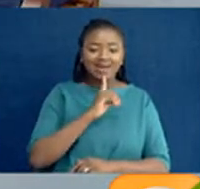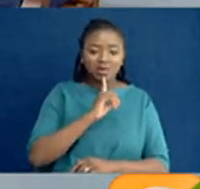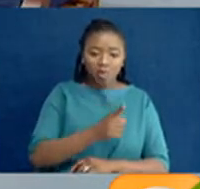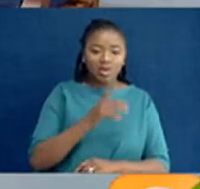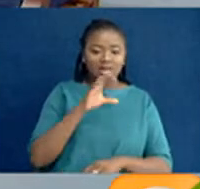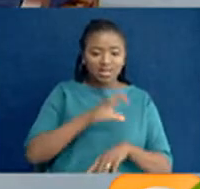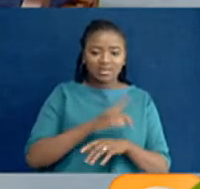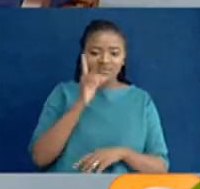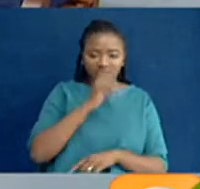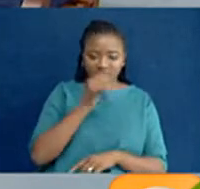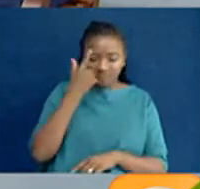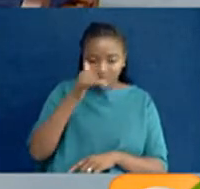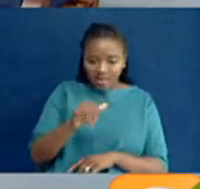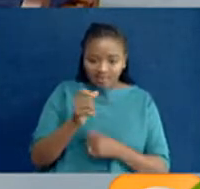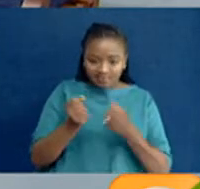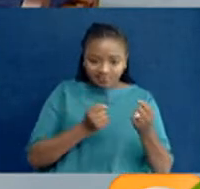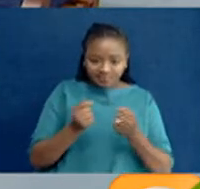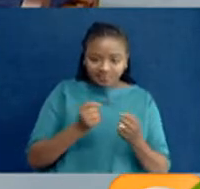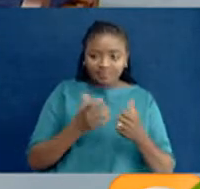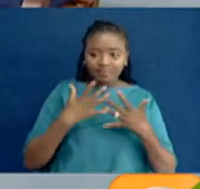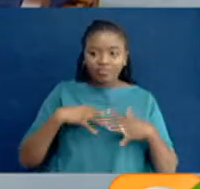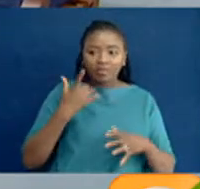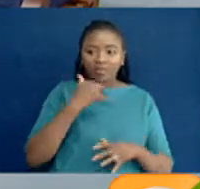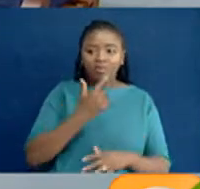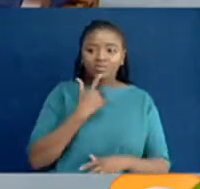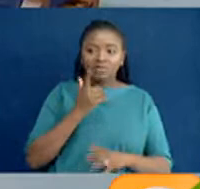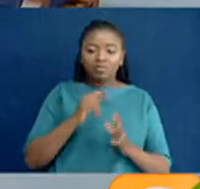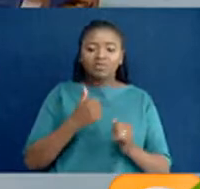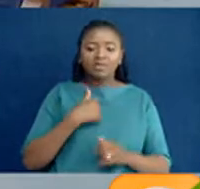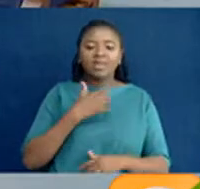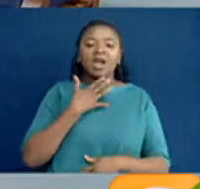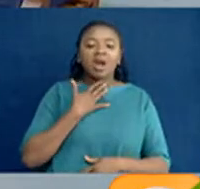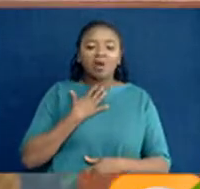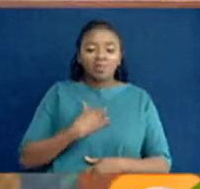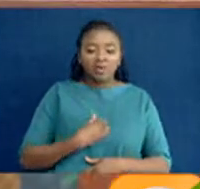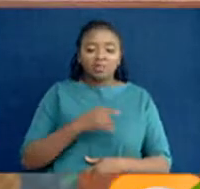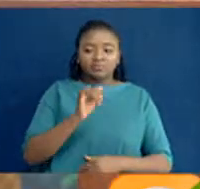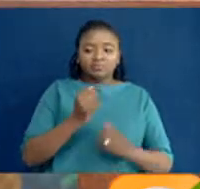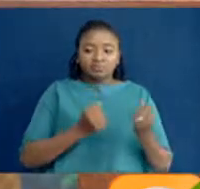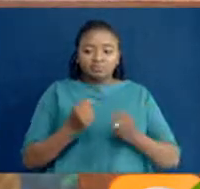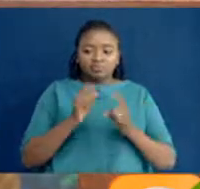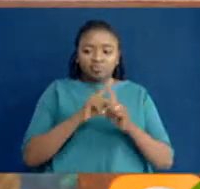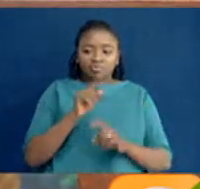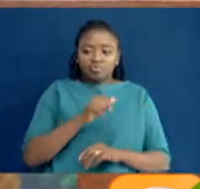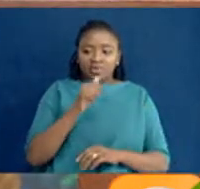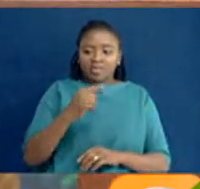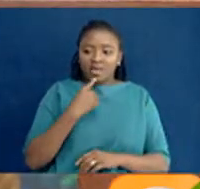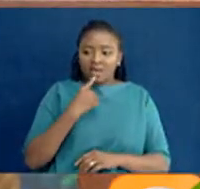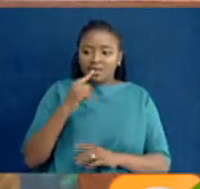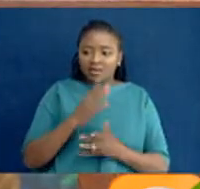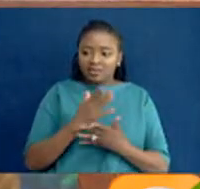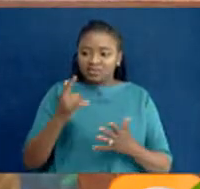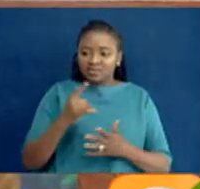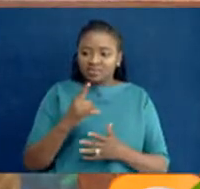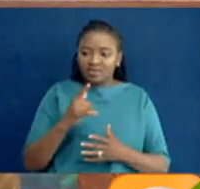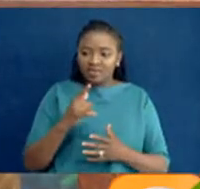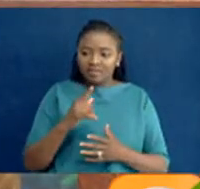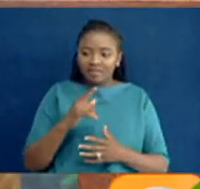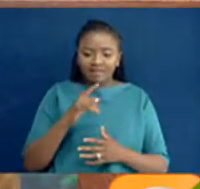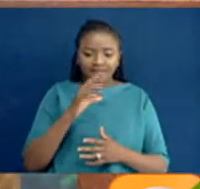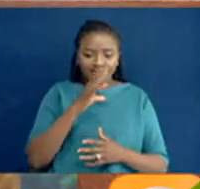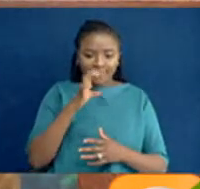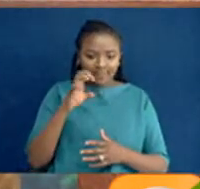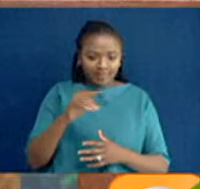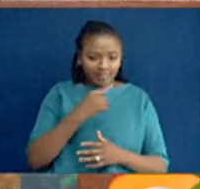Orders. Of the vehicles that will be coming in. People who are saying, I want it. And actually 100 or something, the CEO was telling